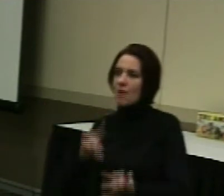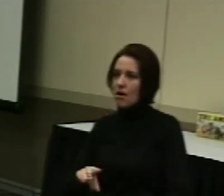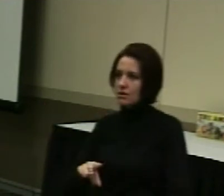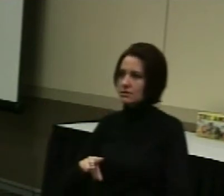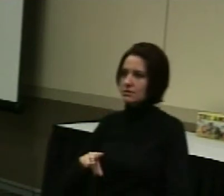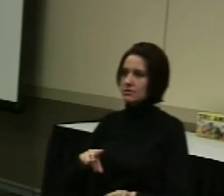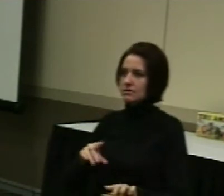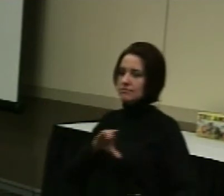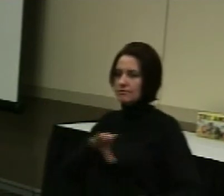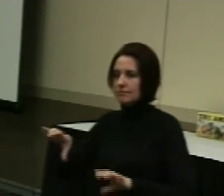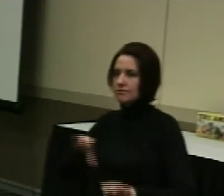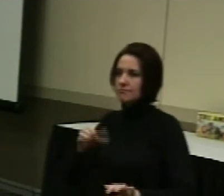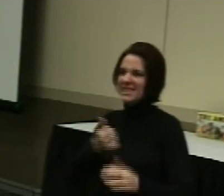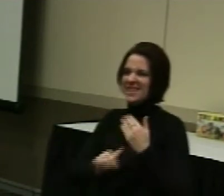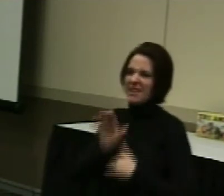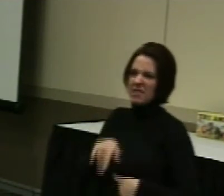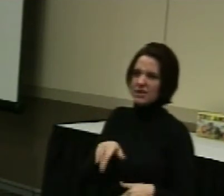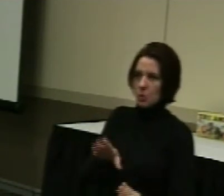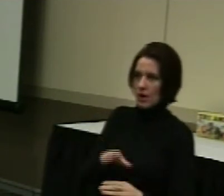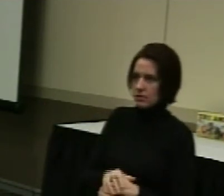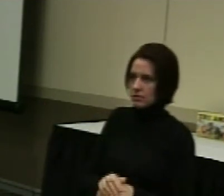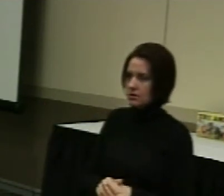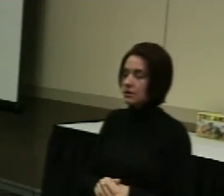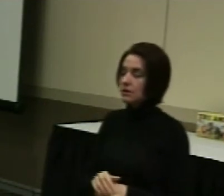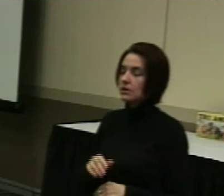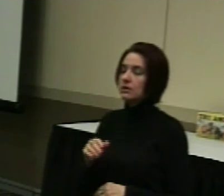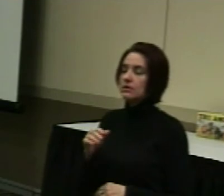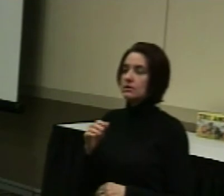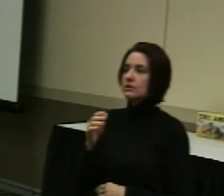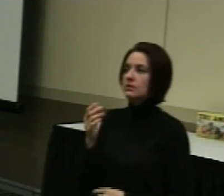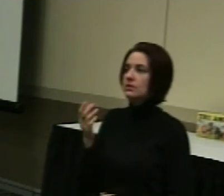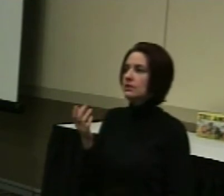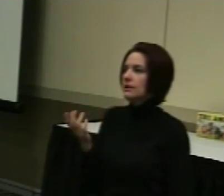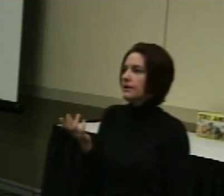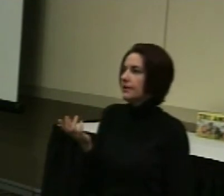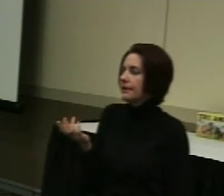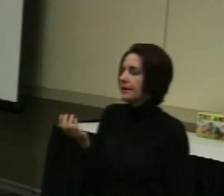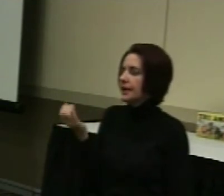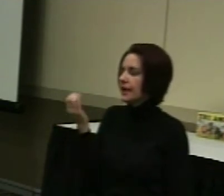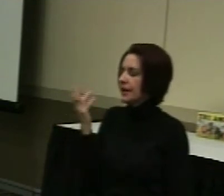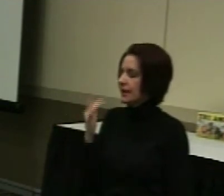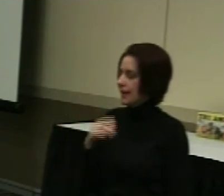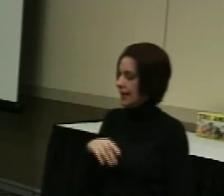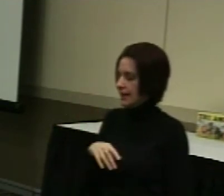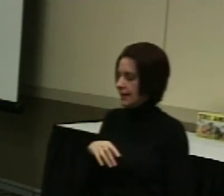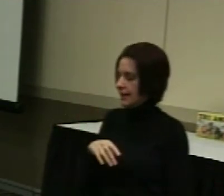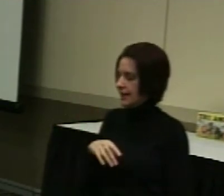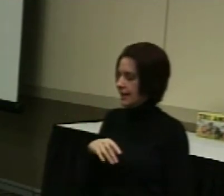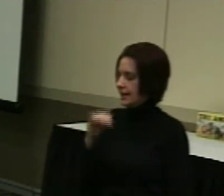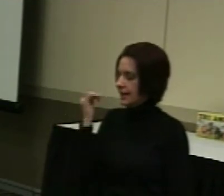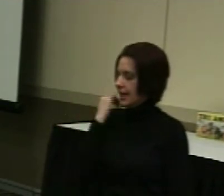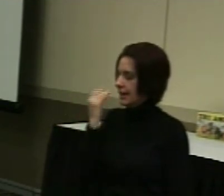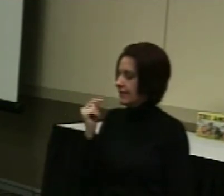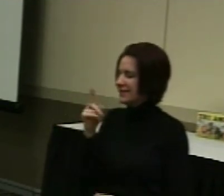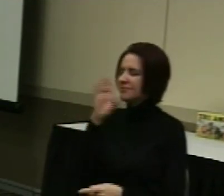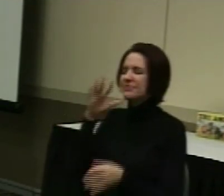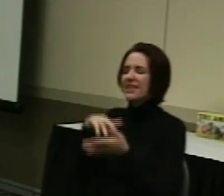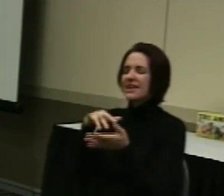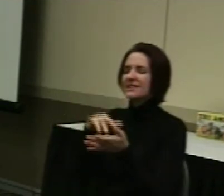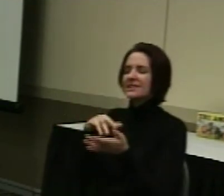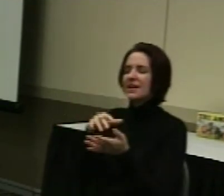of the way he or she is acting. Whether it is that little Navun in the study of the disengaged boy